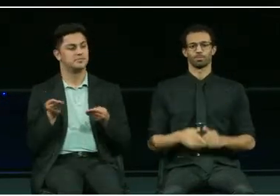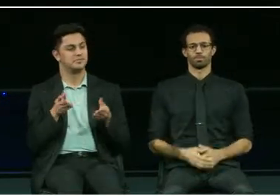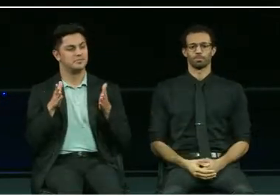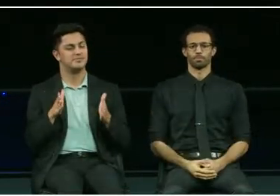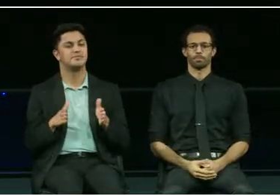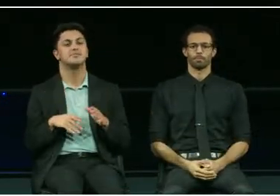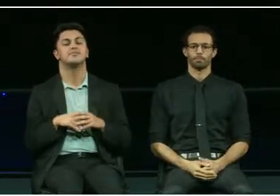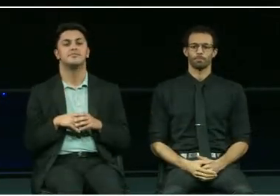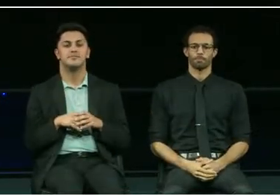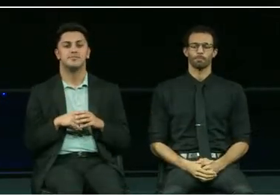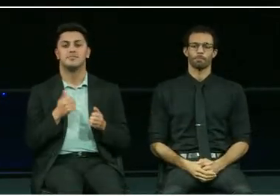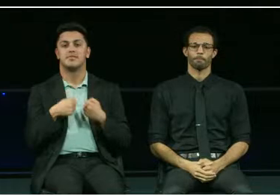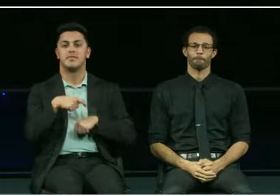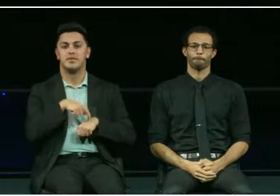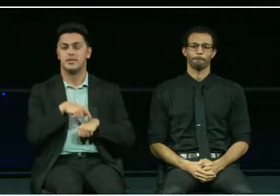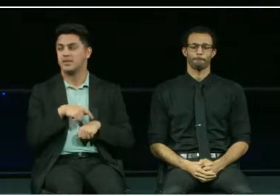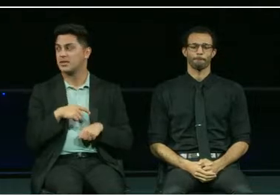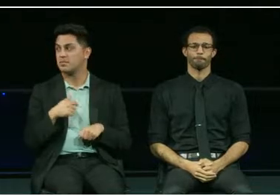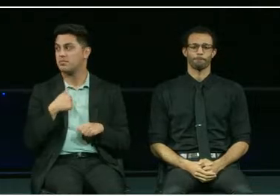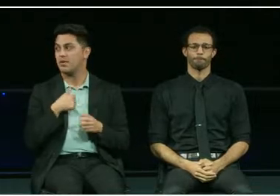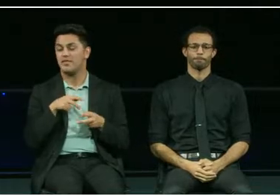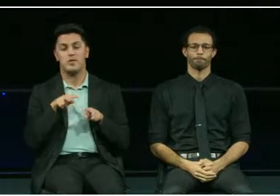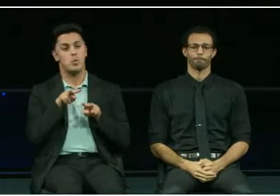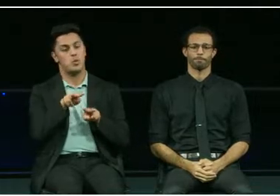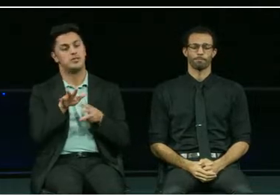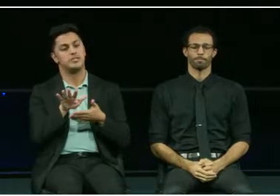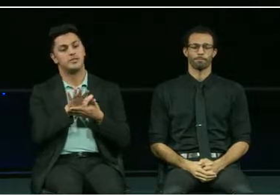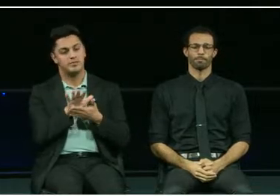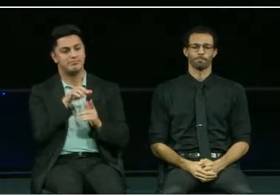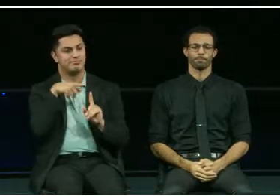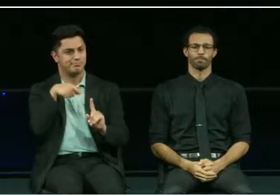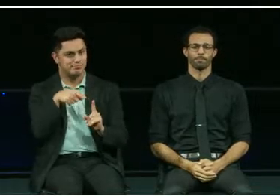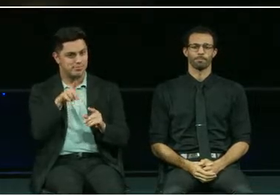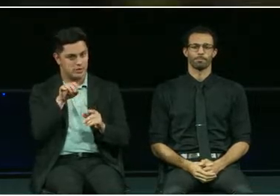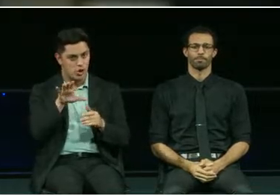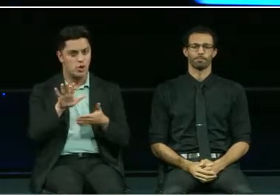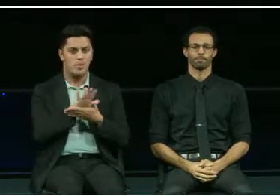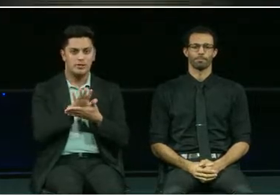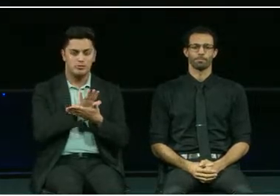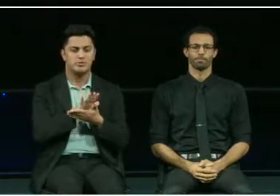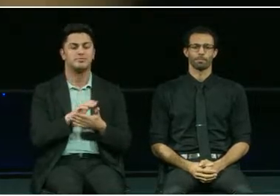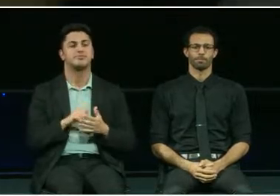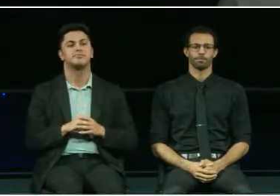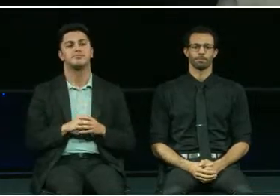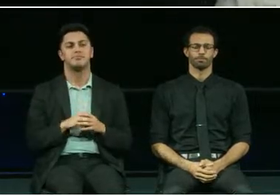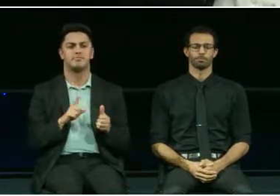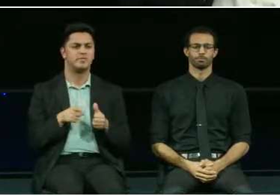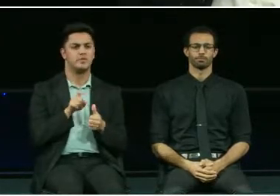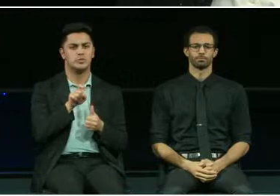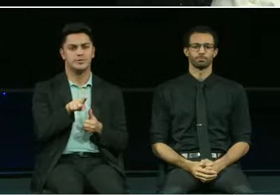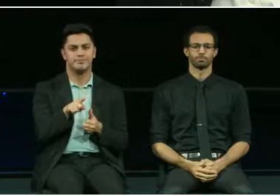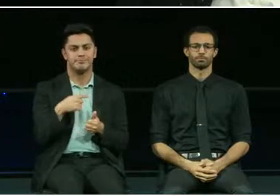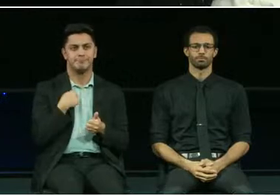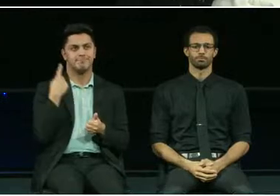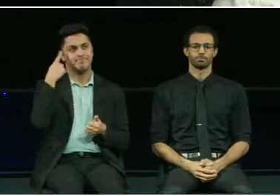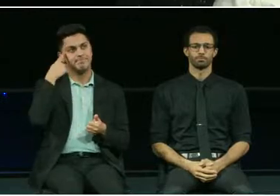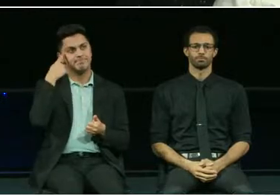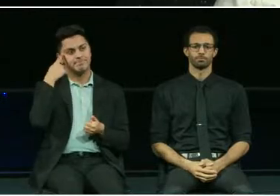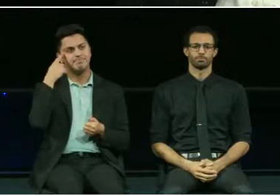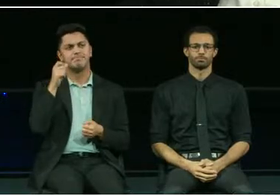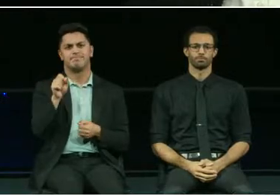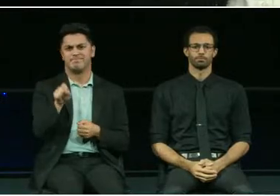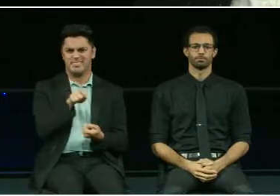And every time I watch a film, especially documentary films, I think the first question for me is always,